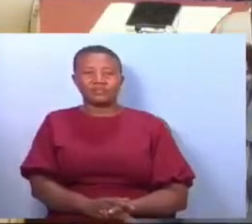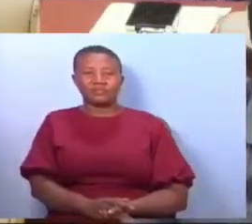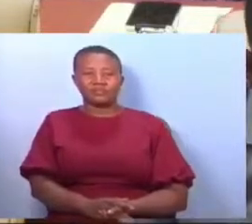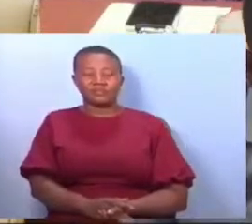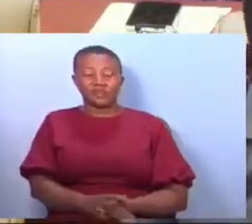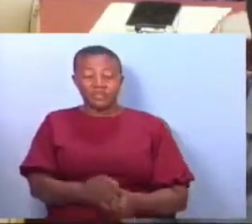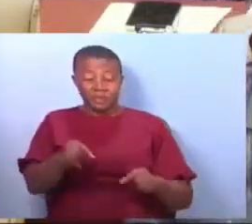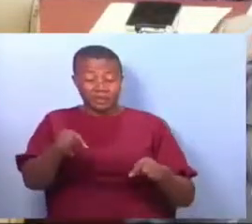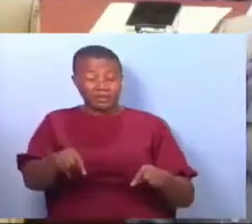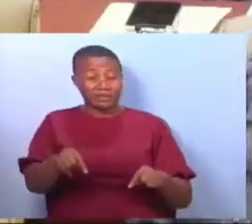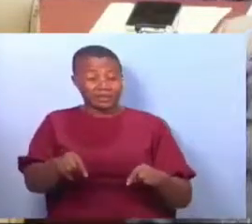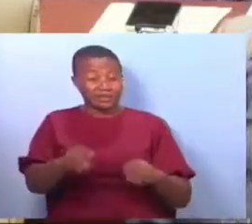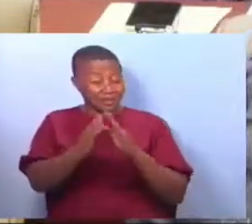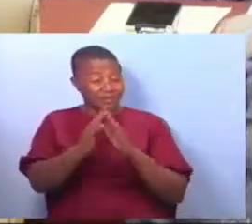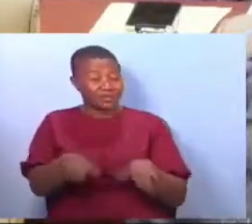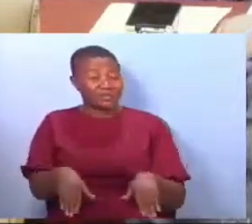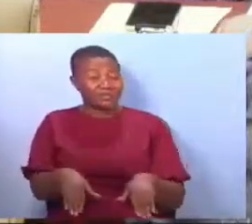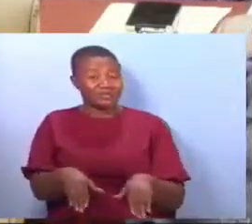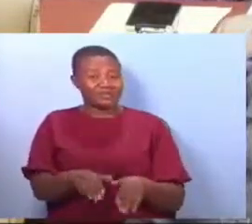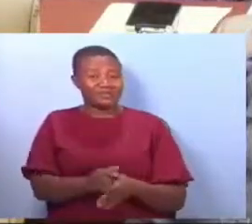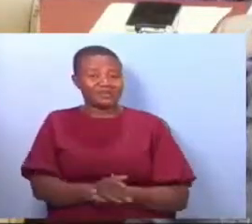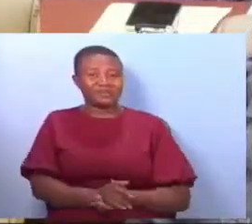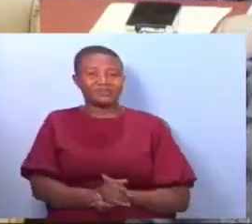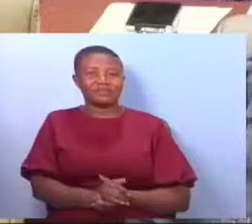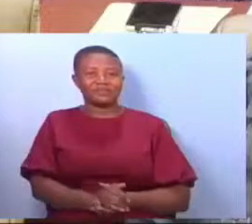is a house.